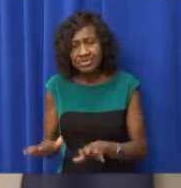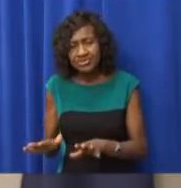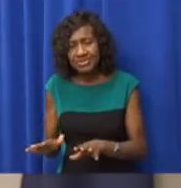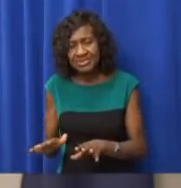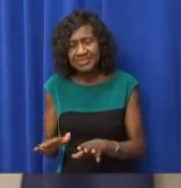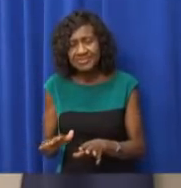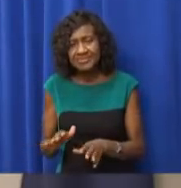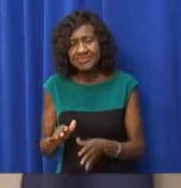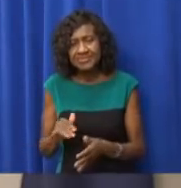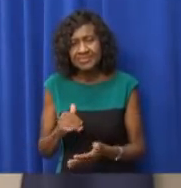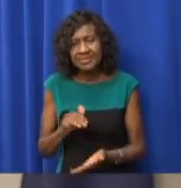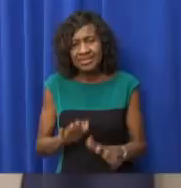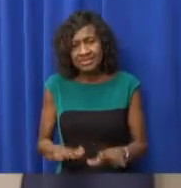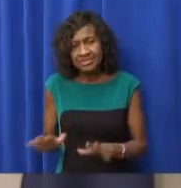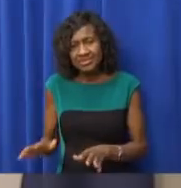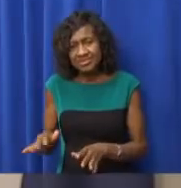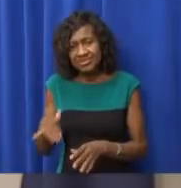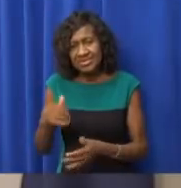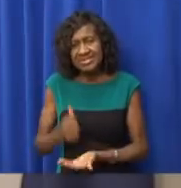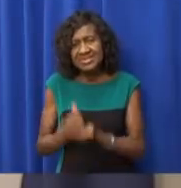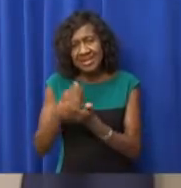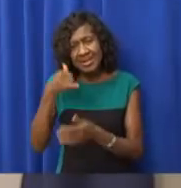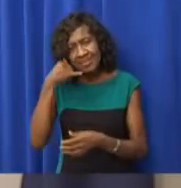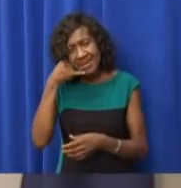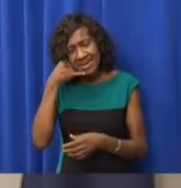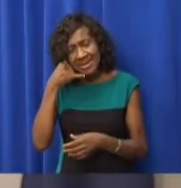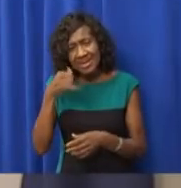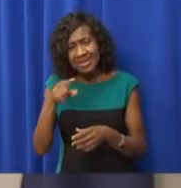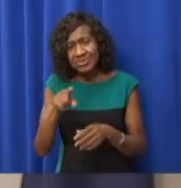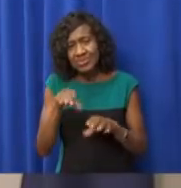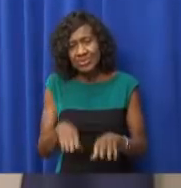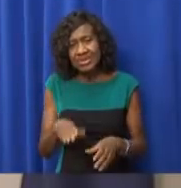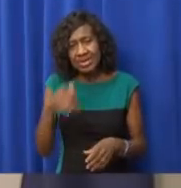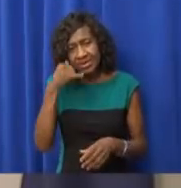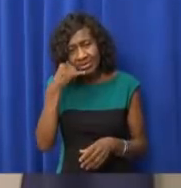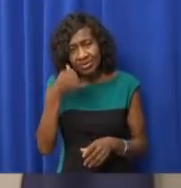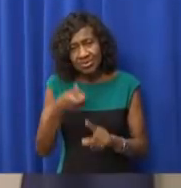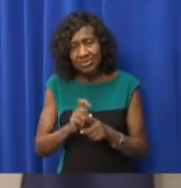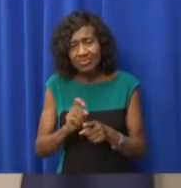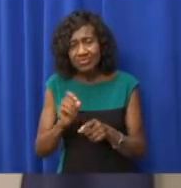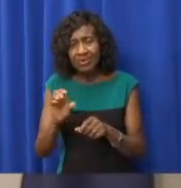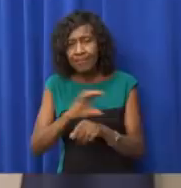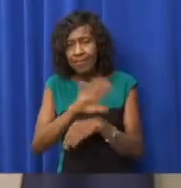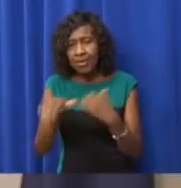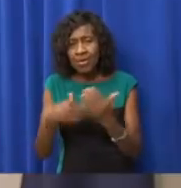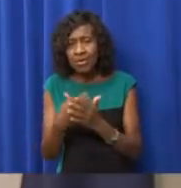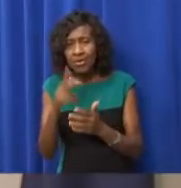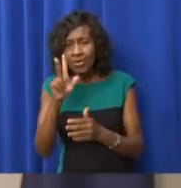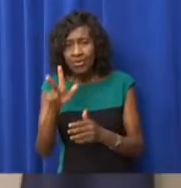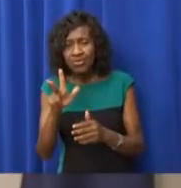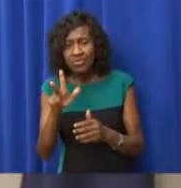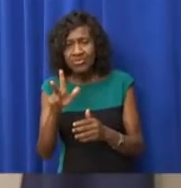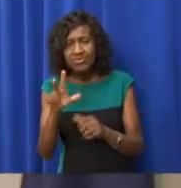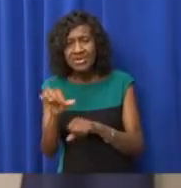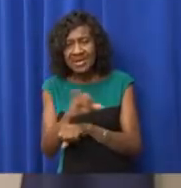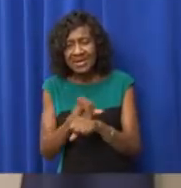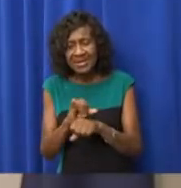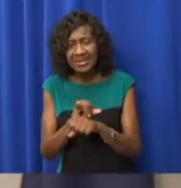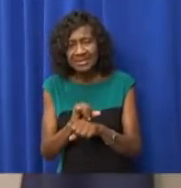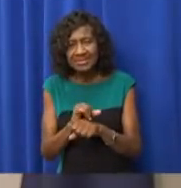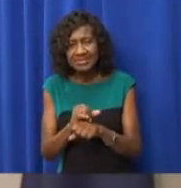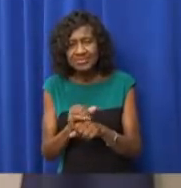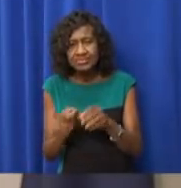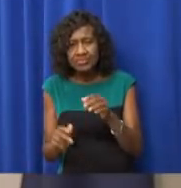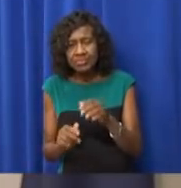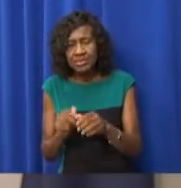is a free number to call for anyone across all 3 islands aged under 18 years old. The service